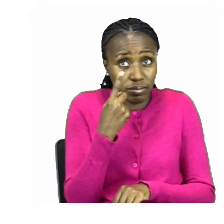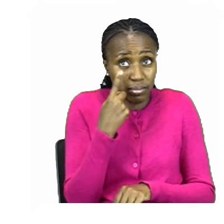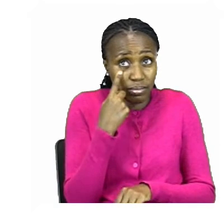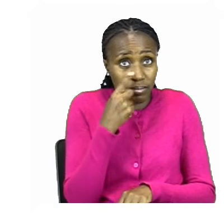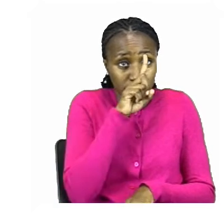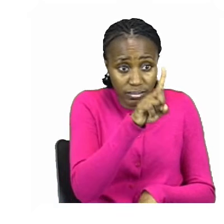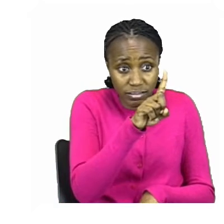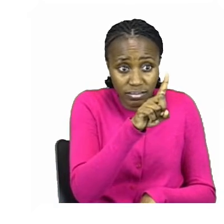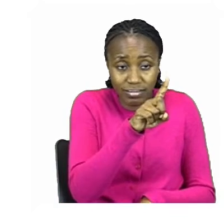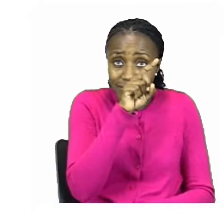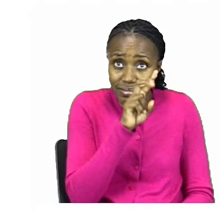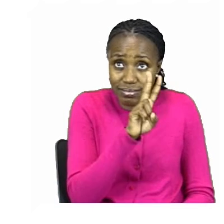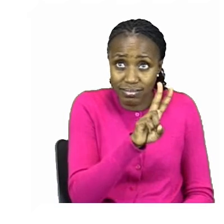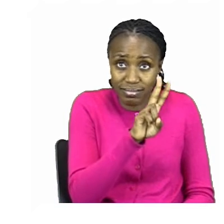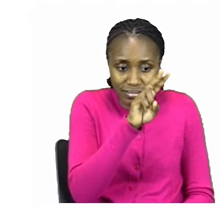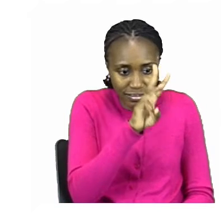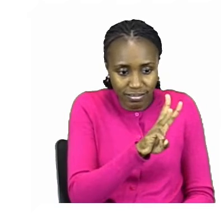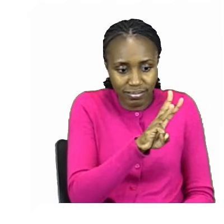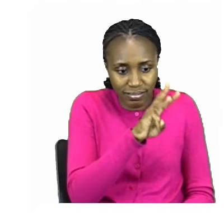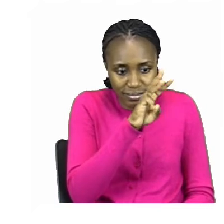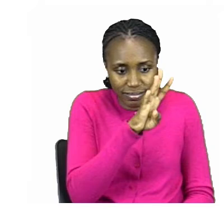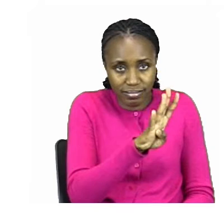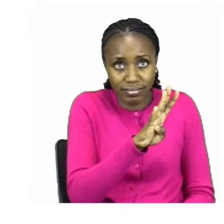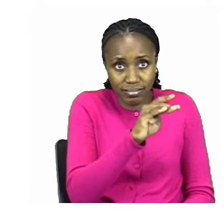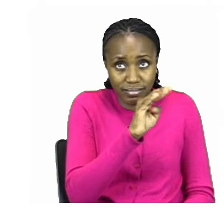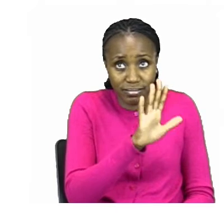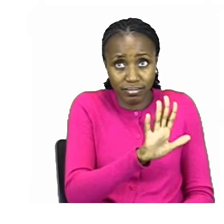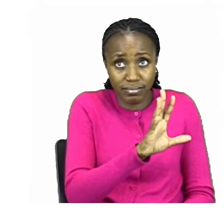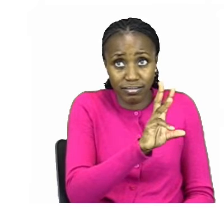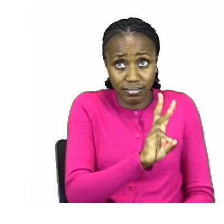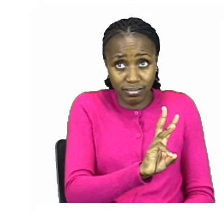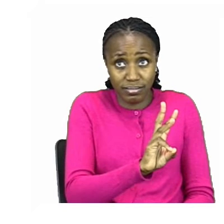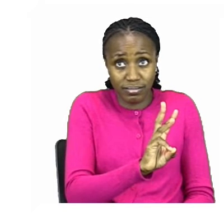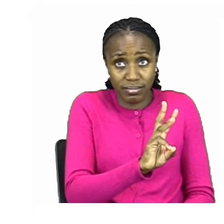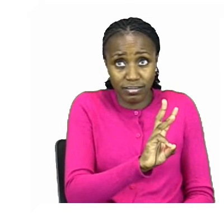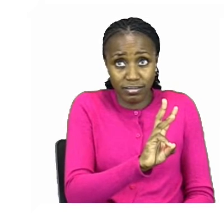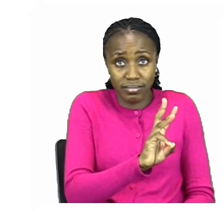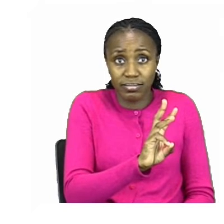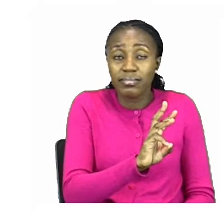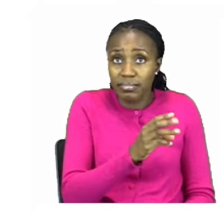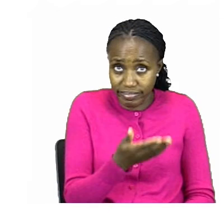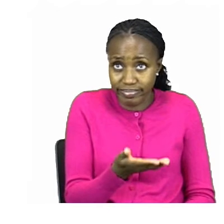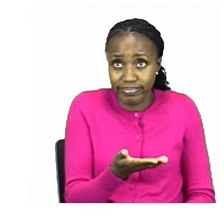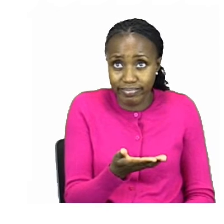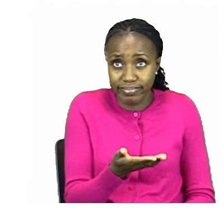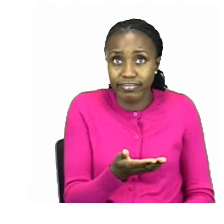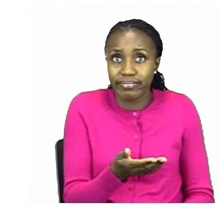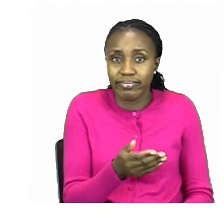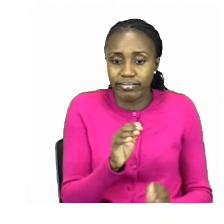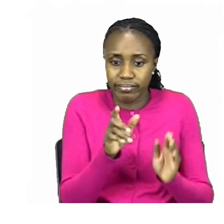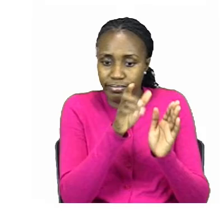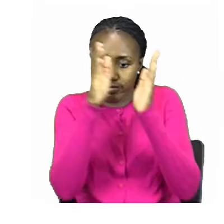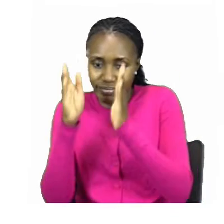the number 1, 2, 3, 4, 5 and 6. And right next to it, you